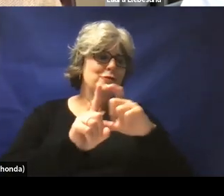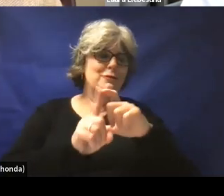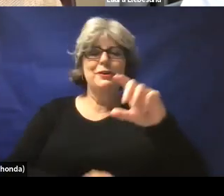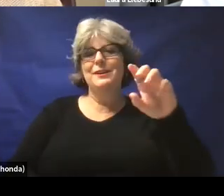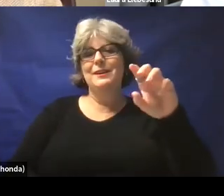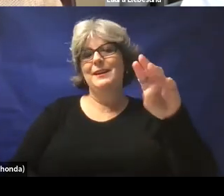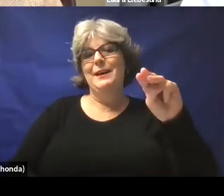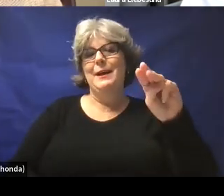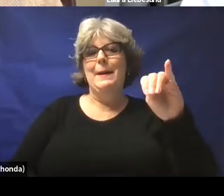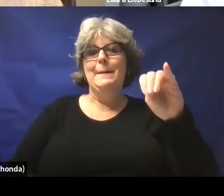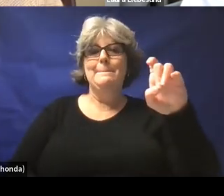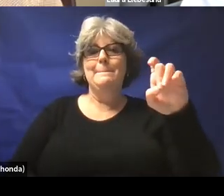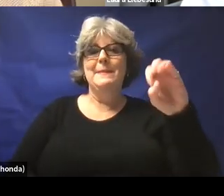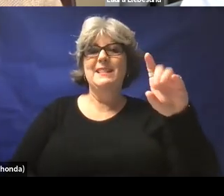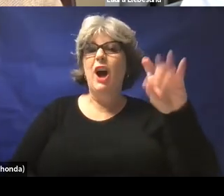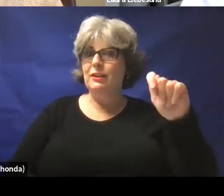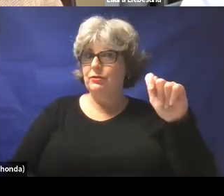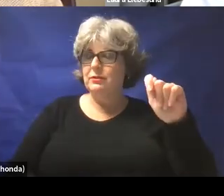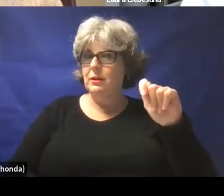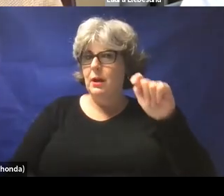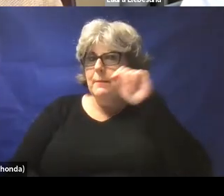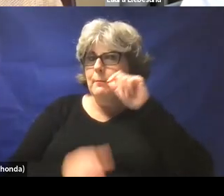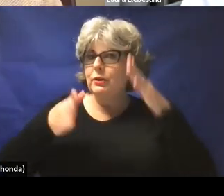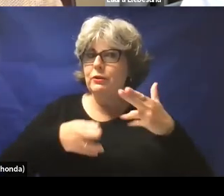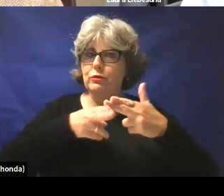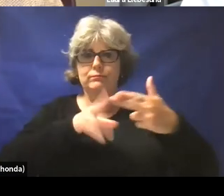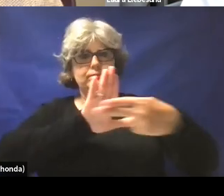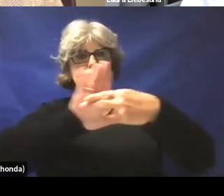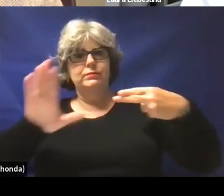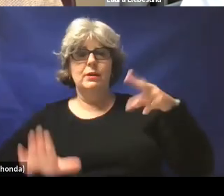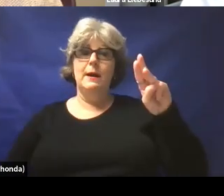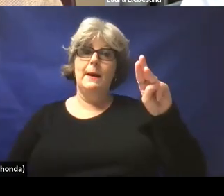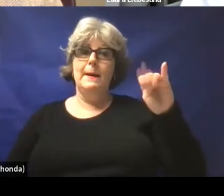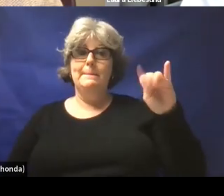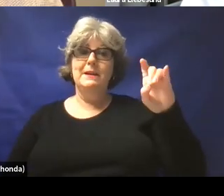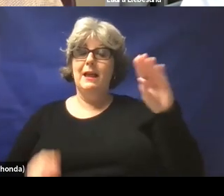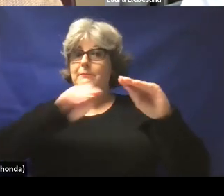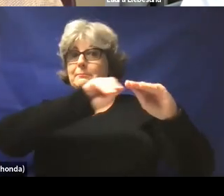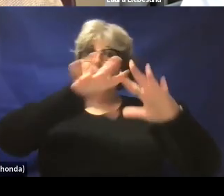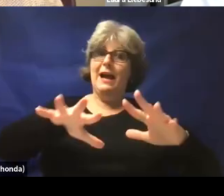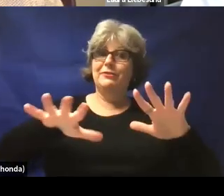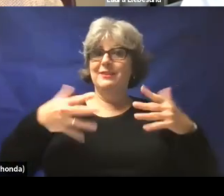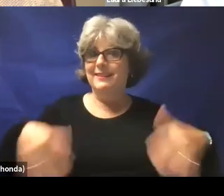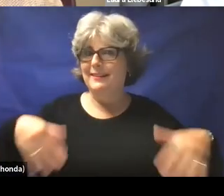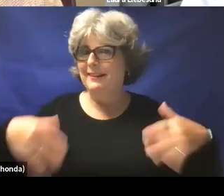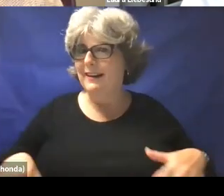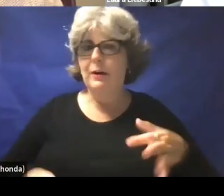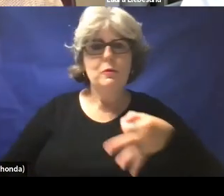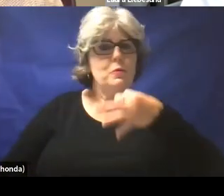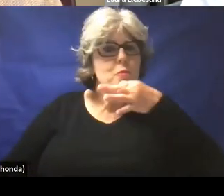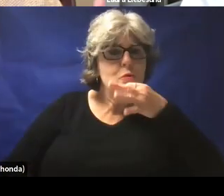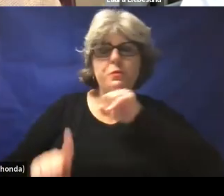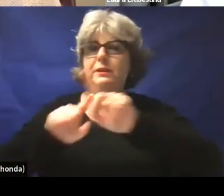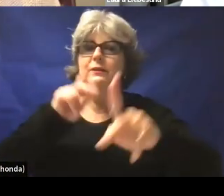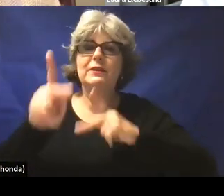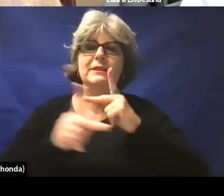high-end bars around the country, bartenders were called mixologists, and they were pretty much like magicians. They were experts on all different